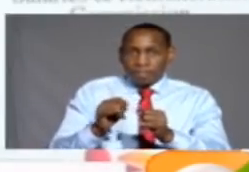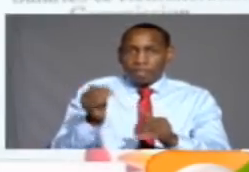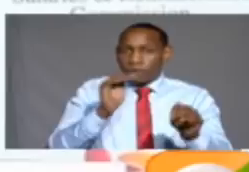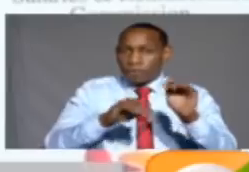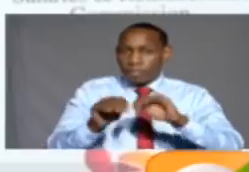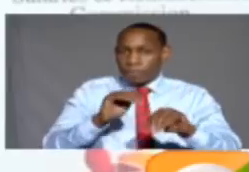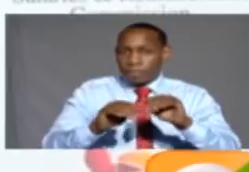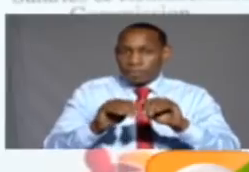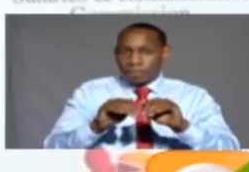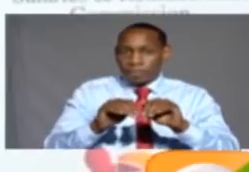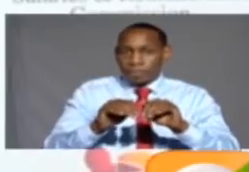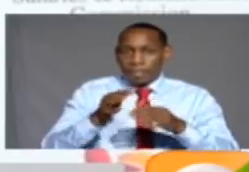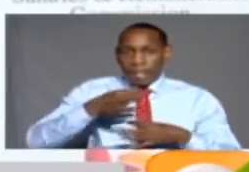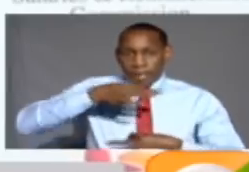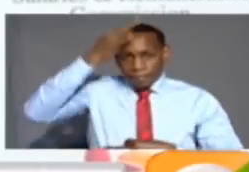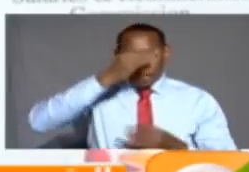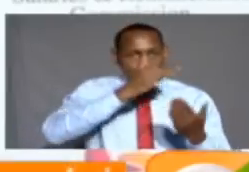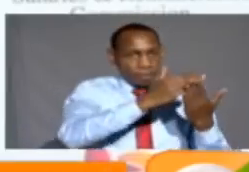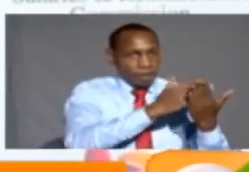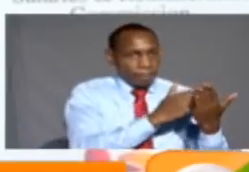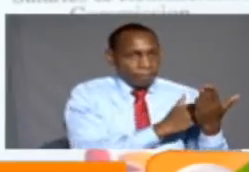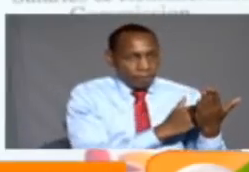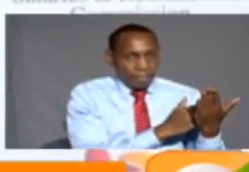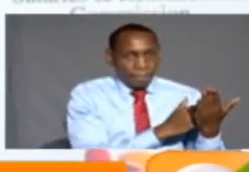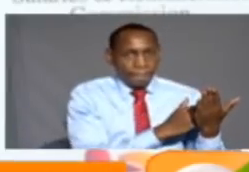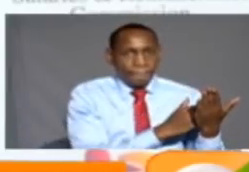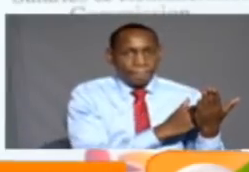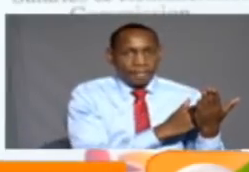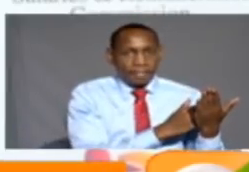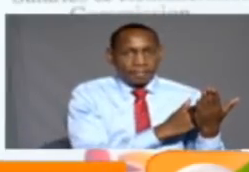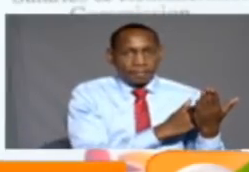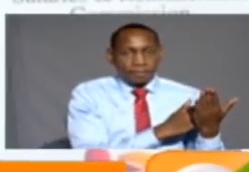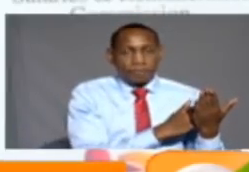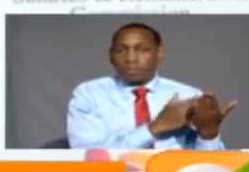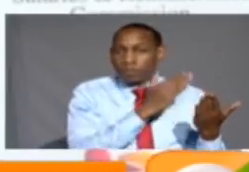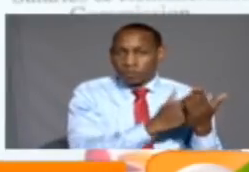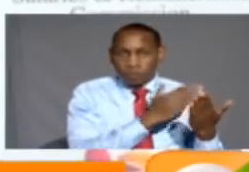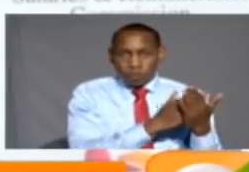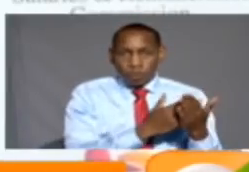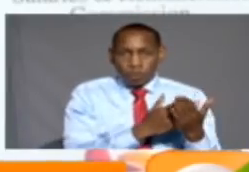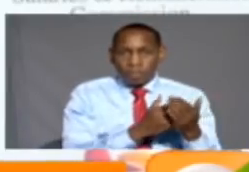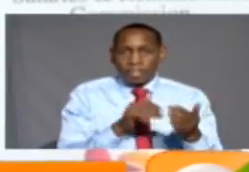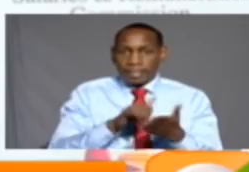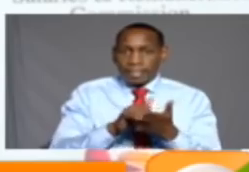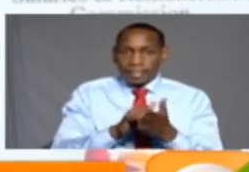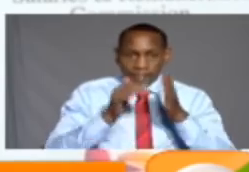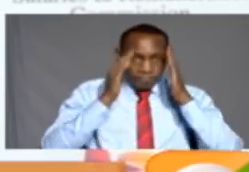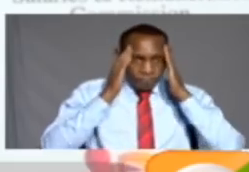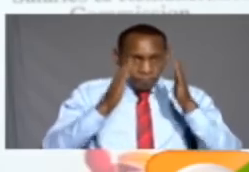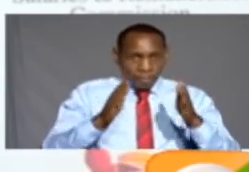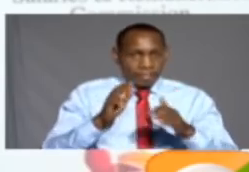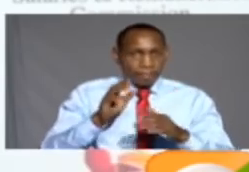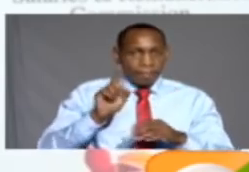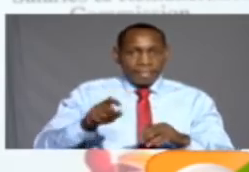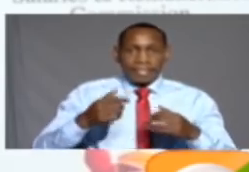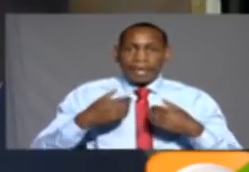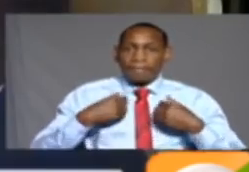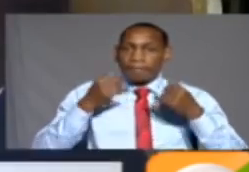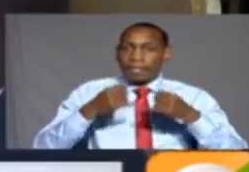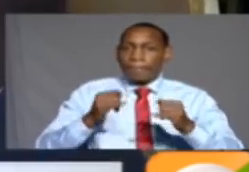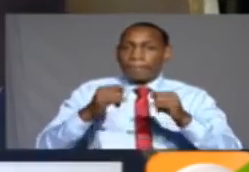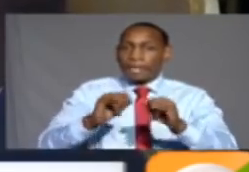contributory pension scheme. I think this is one thing we are so keen to have